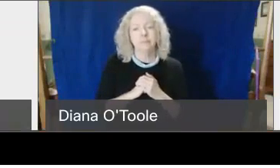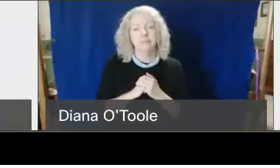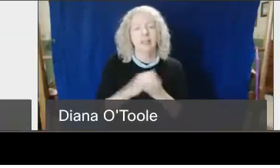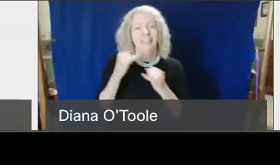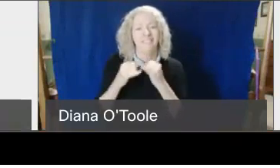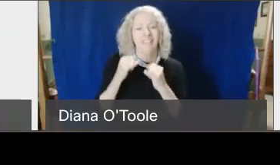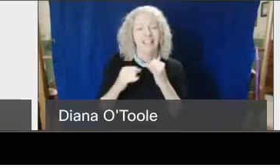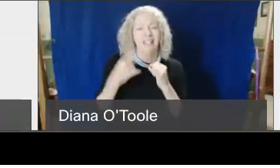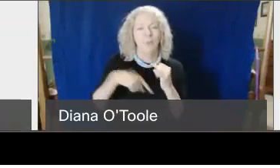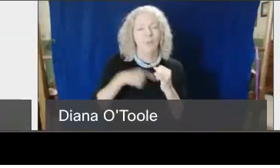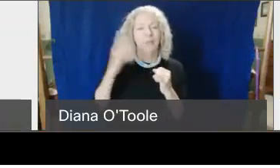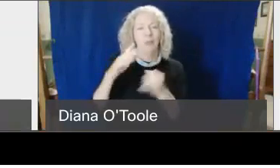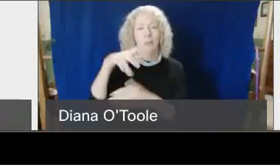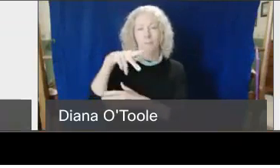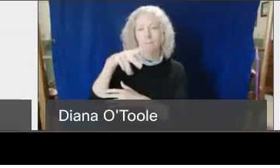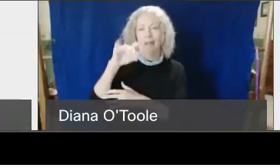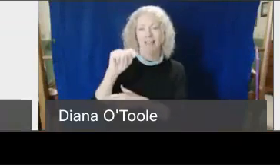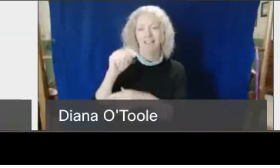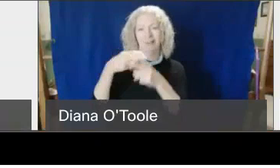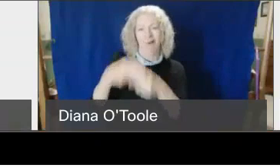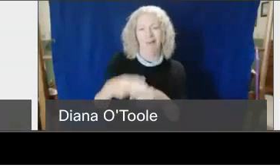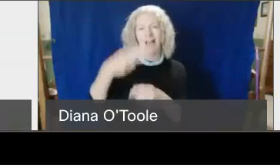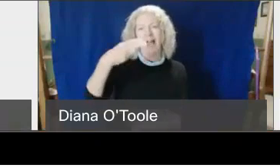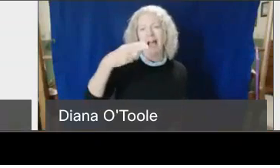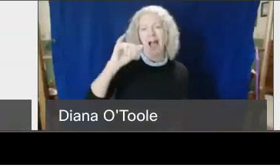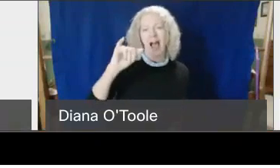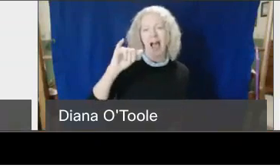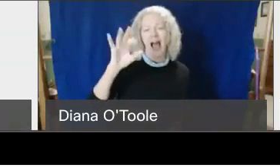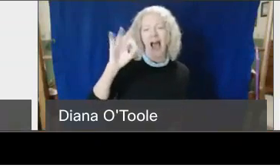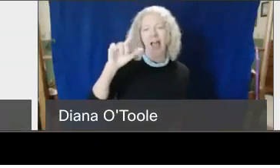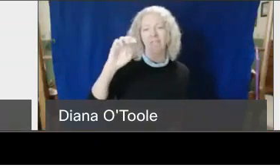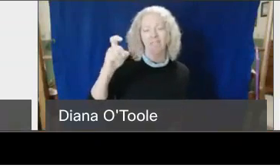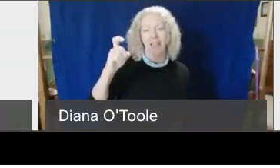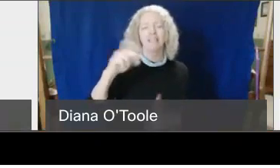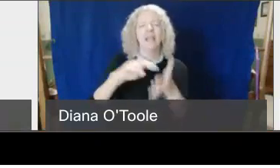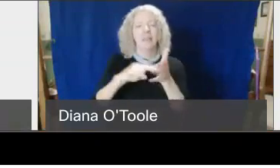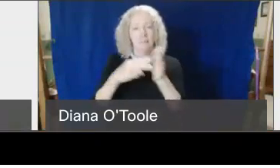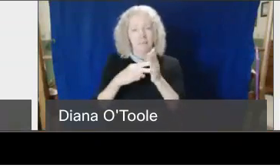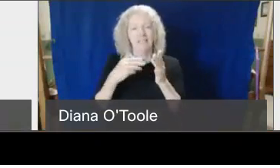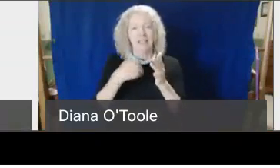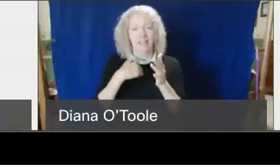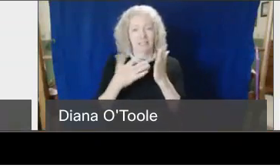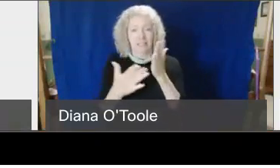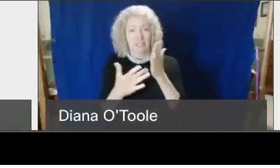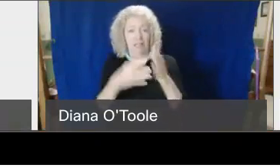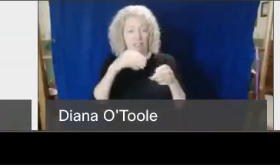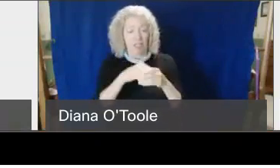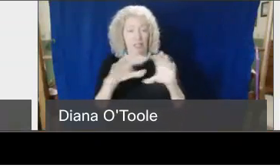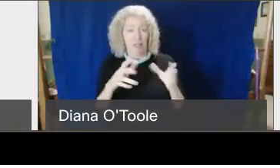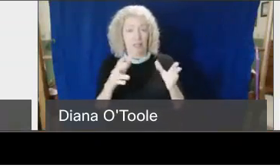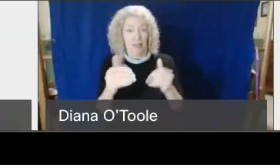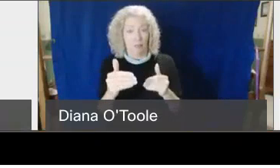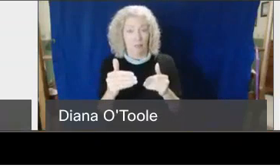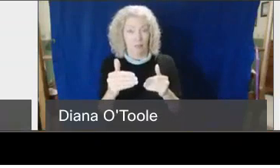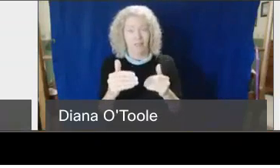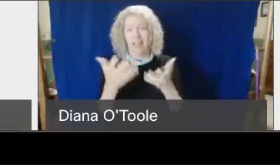HyFlex classes. And HyFlex is bringing new technology into the classroom. We didn't want to go in too far with